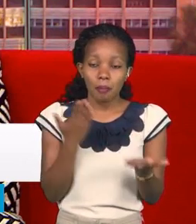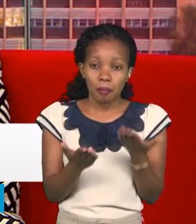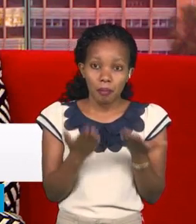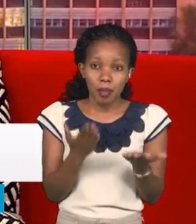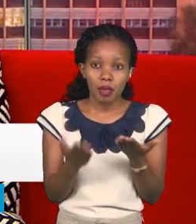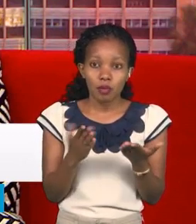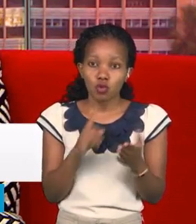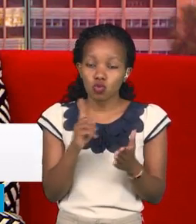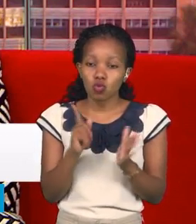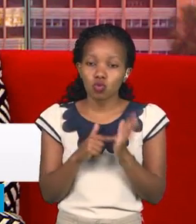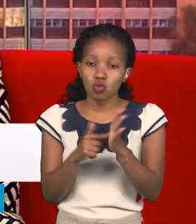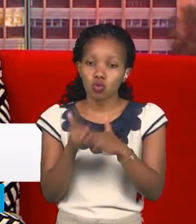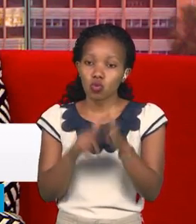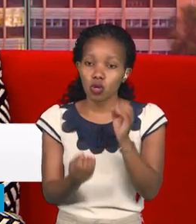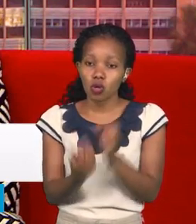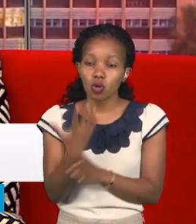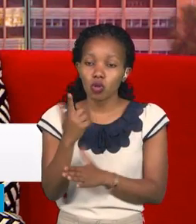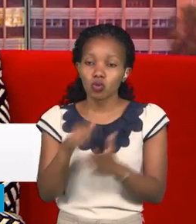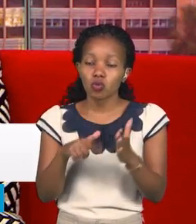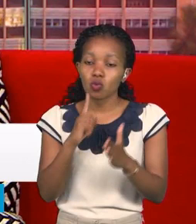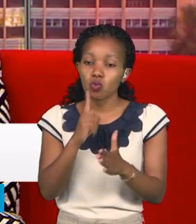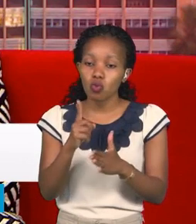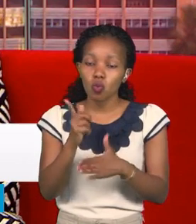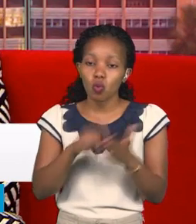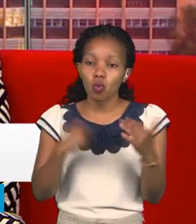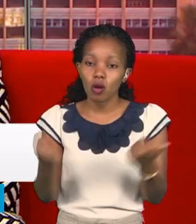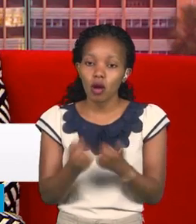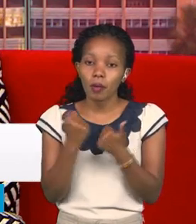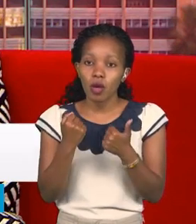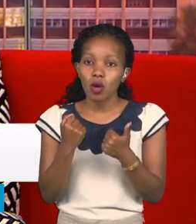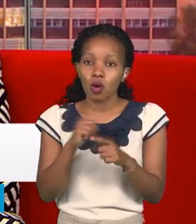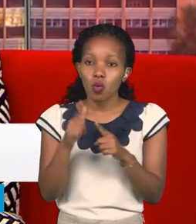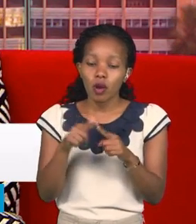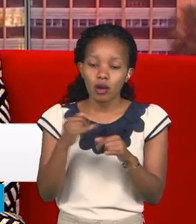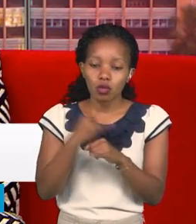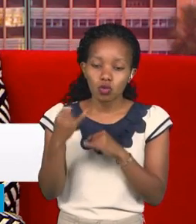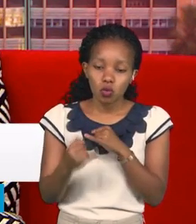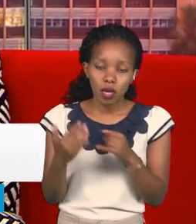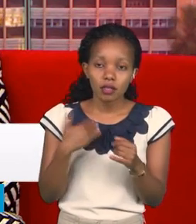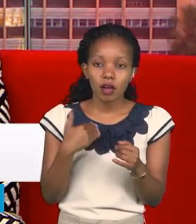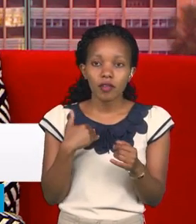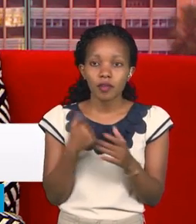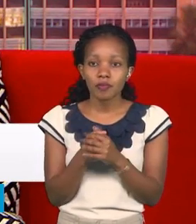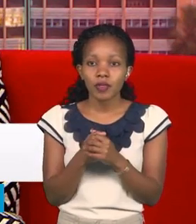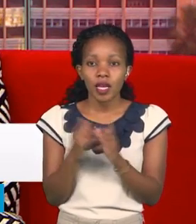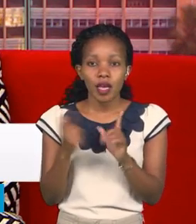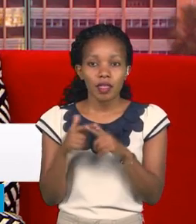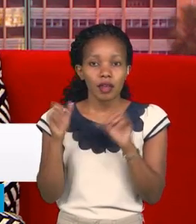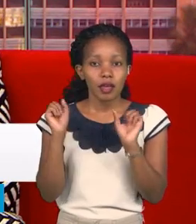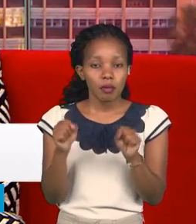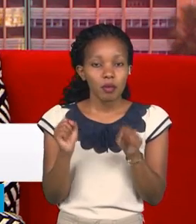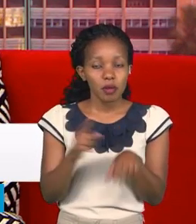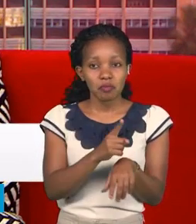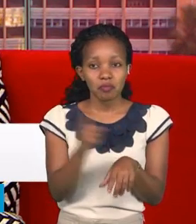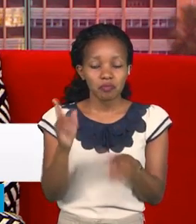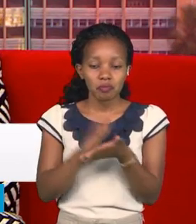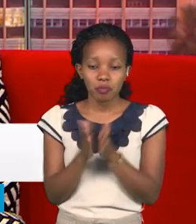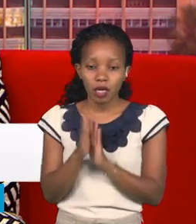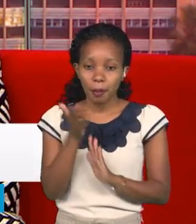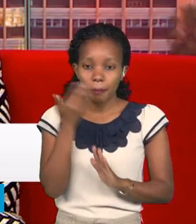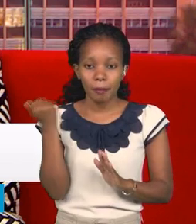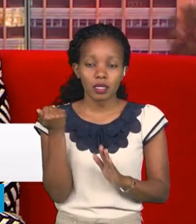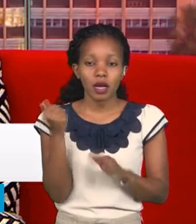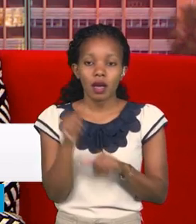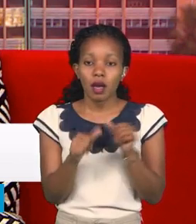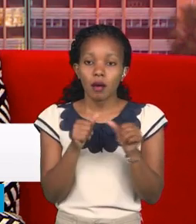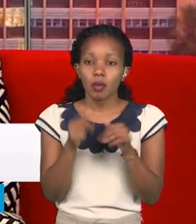right? So that shows the growth. So what happens is once you're insured, right, your capability, you become better in